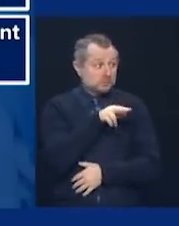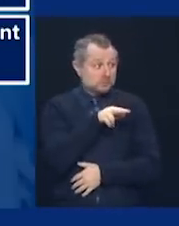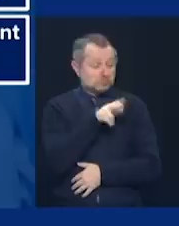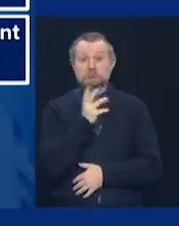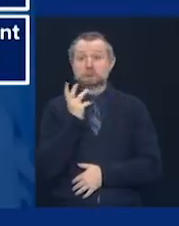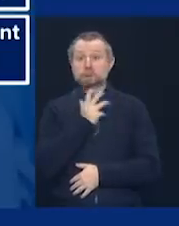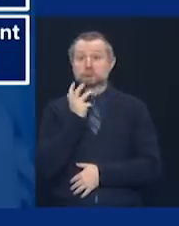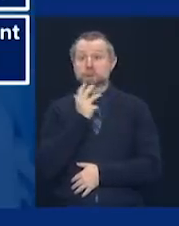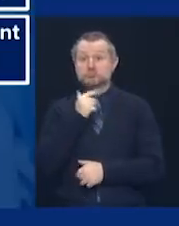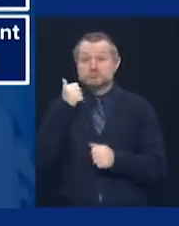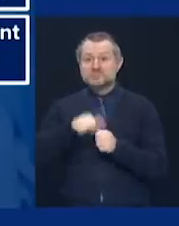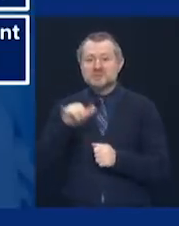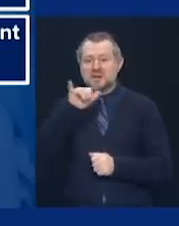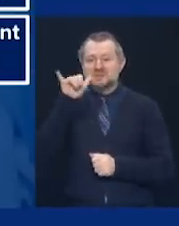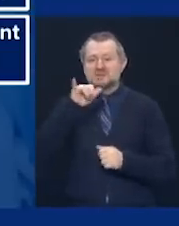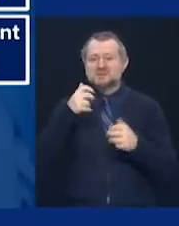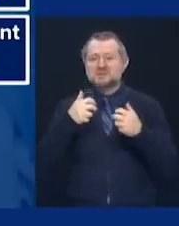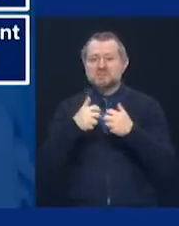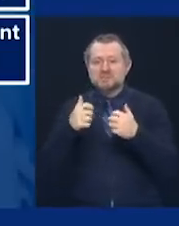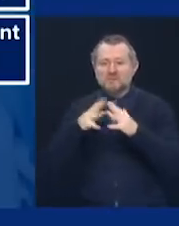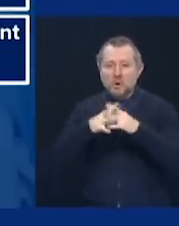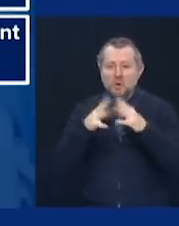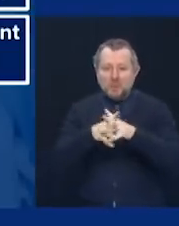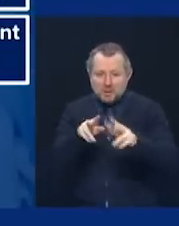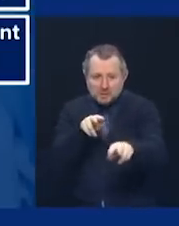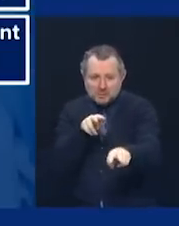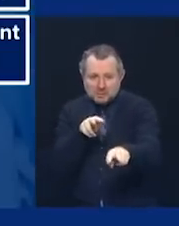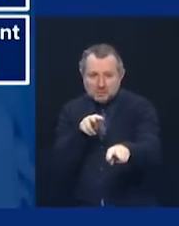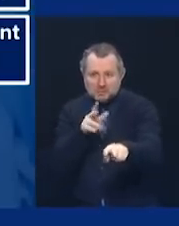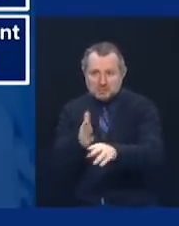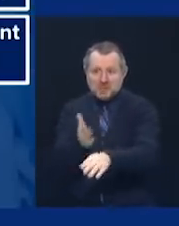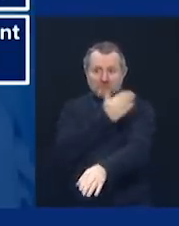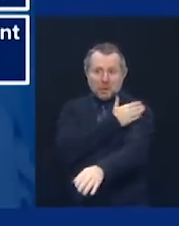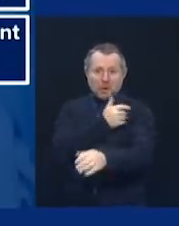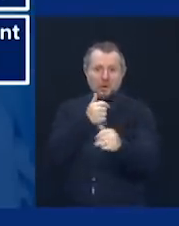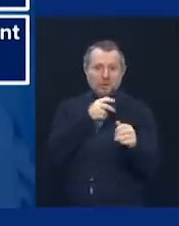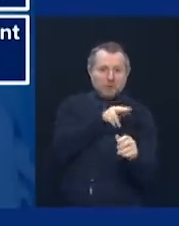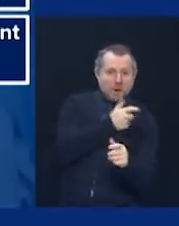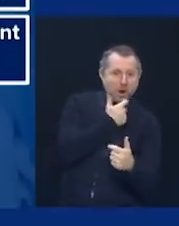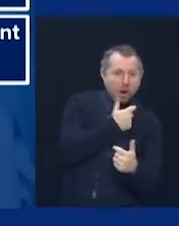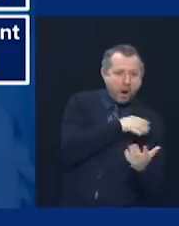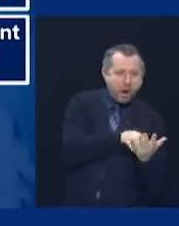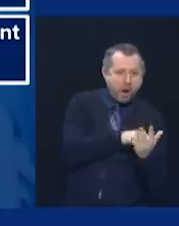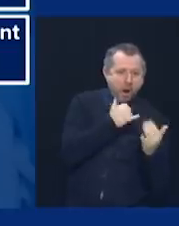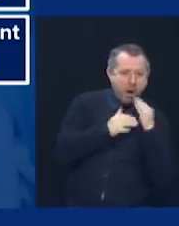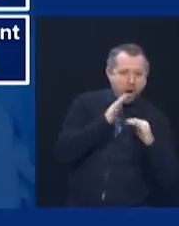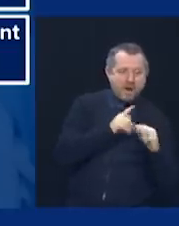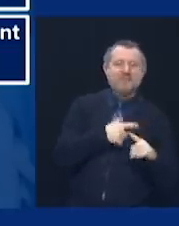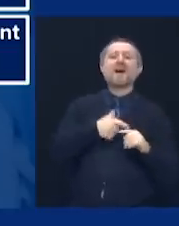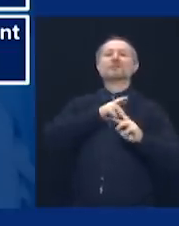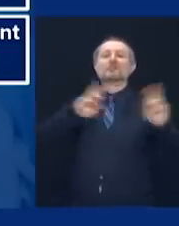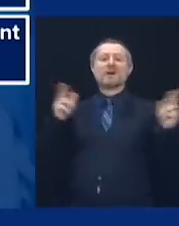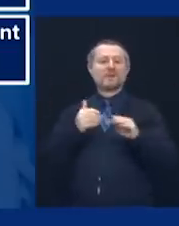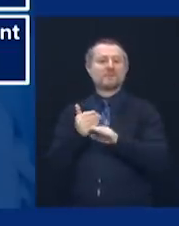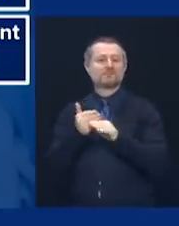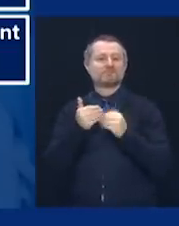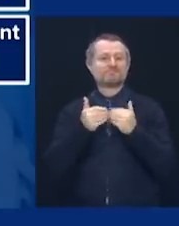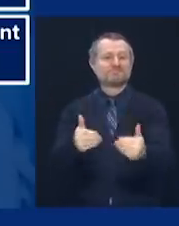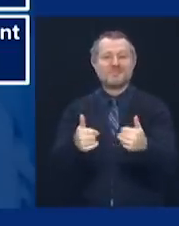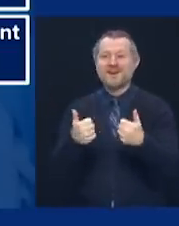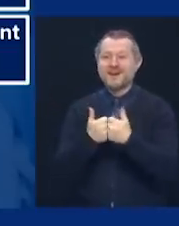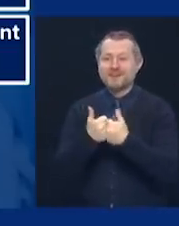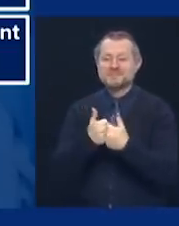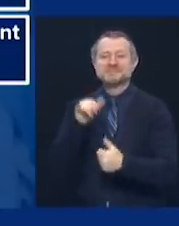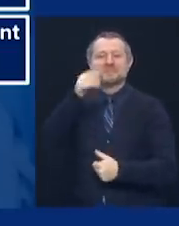And what you see in this game tape from the spring is you see the same breaks in